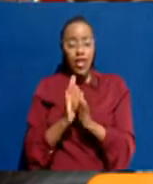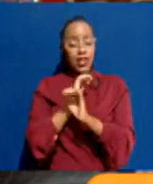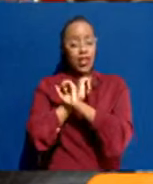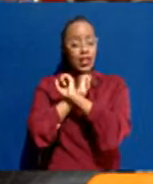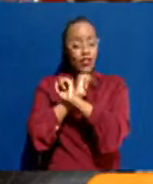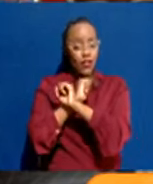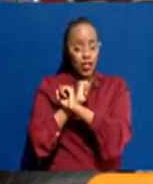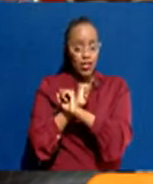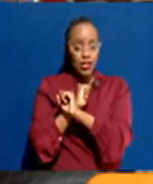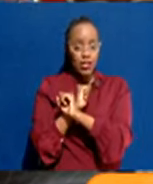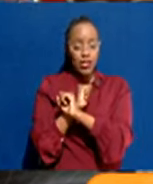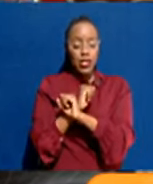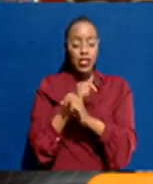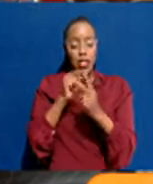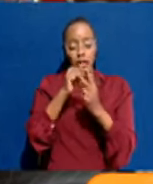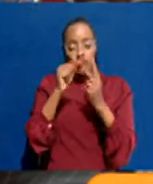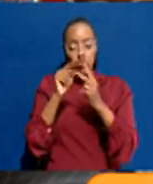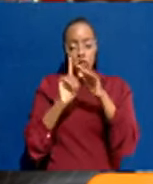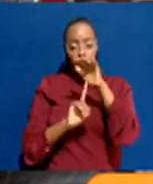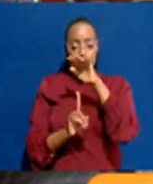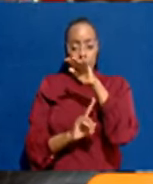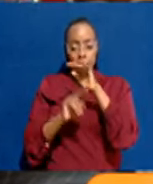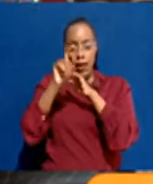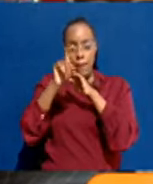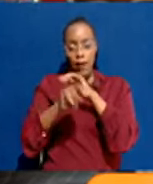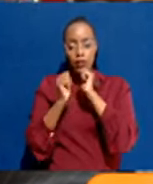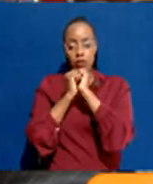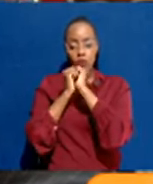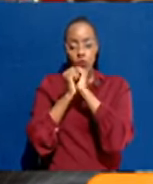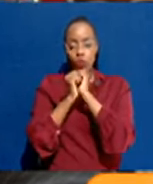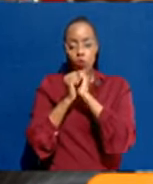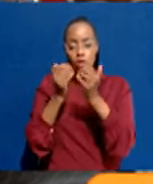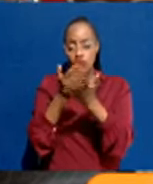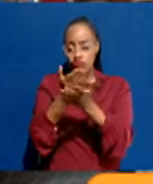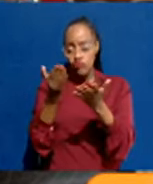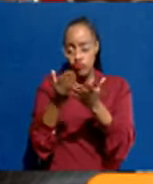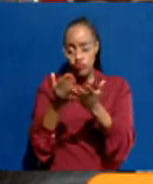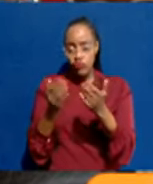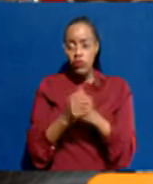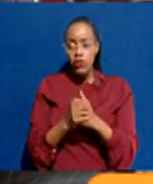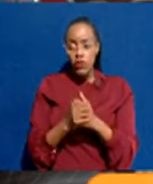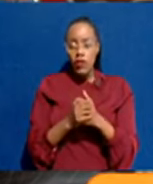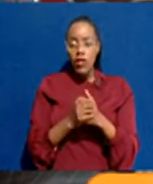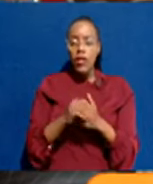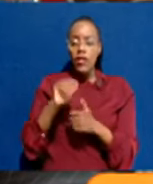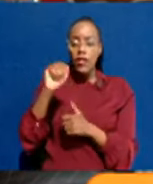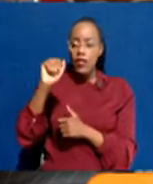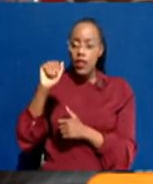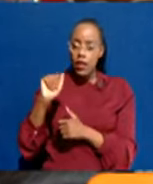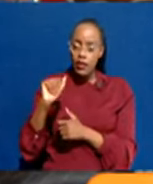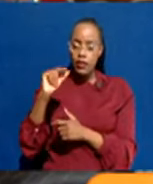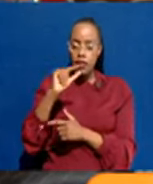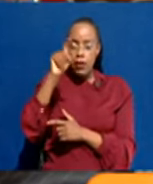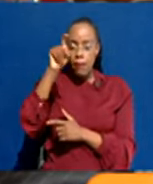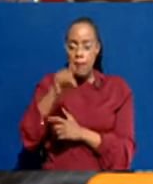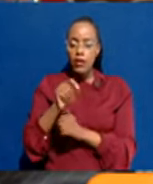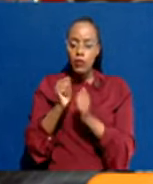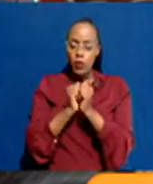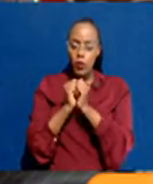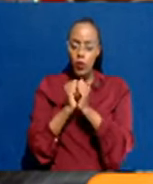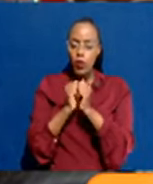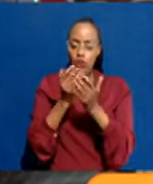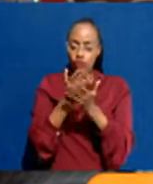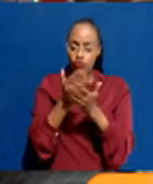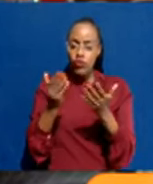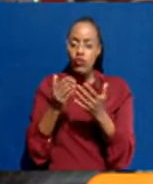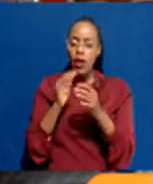Defense, those two ministries have to be with you. The Attorney General has to be with you.